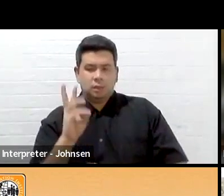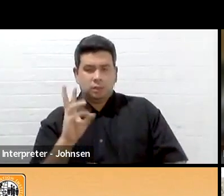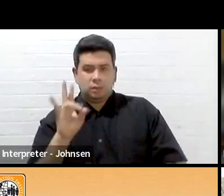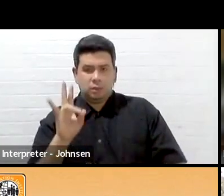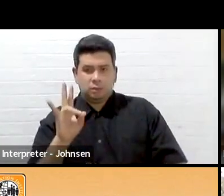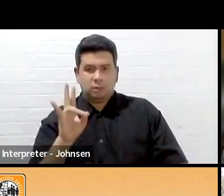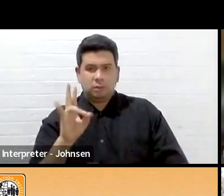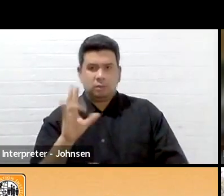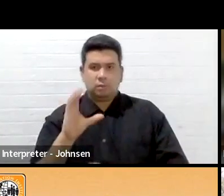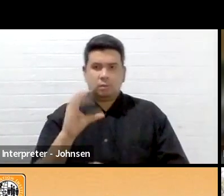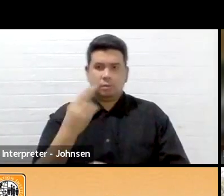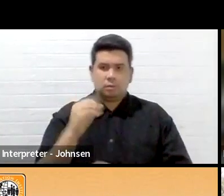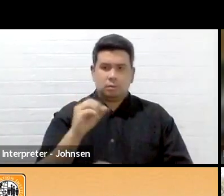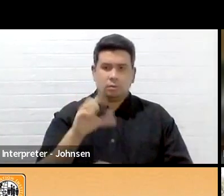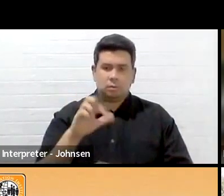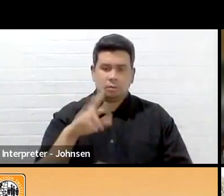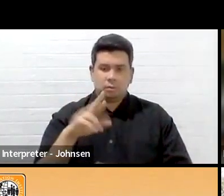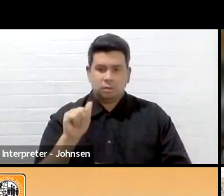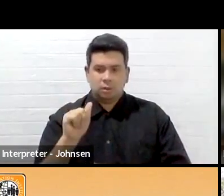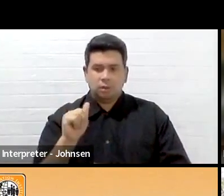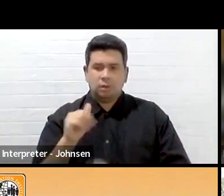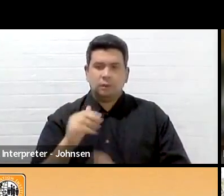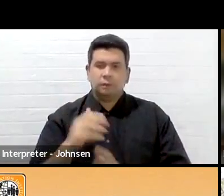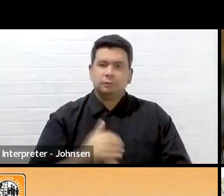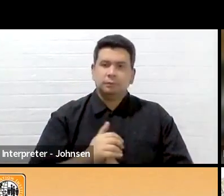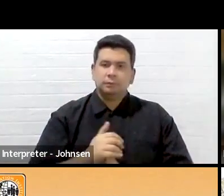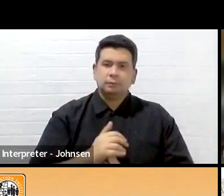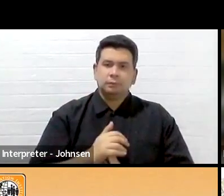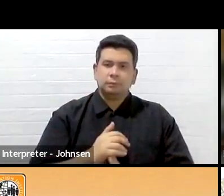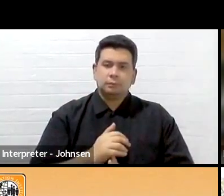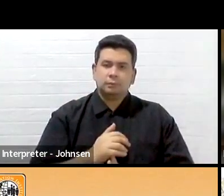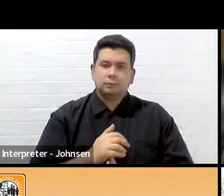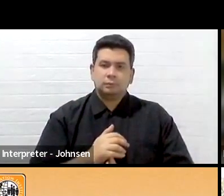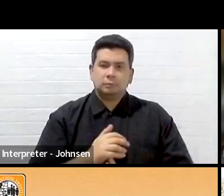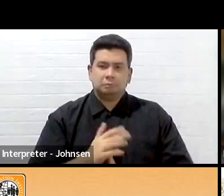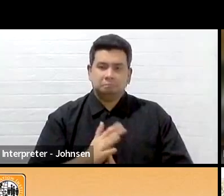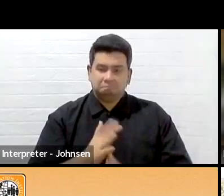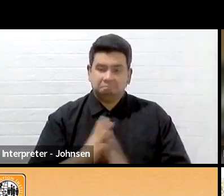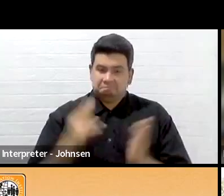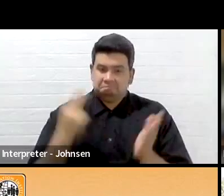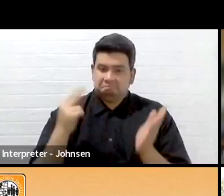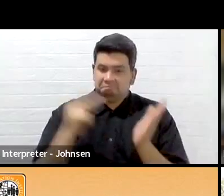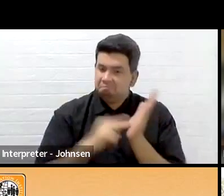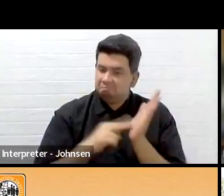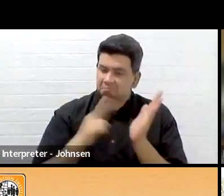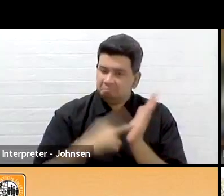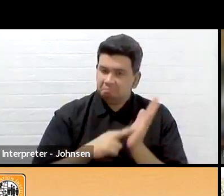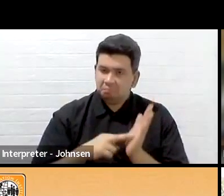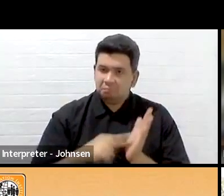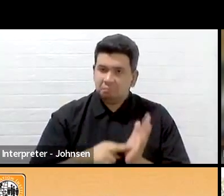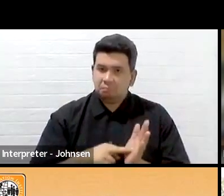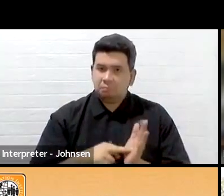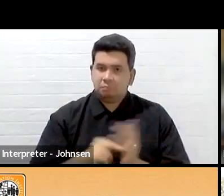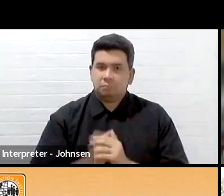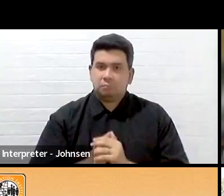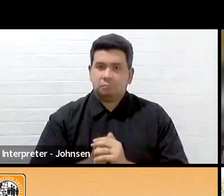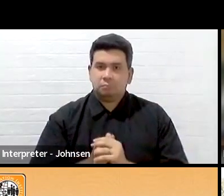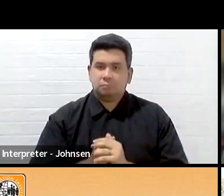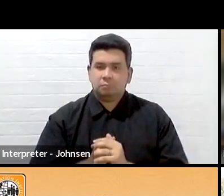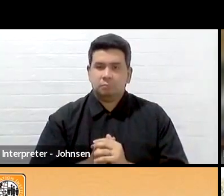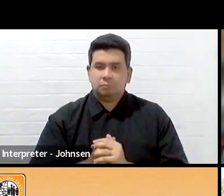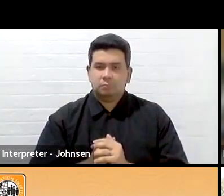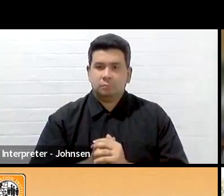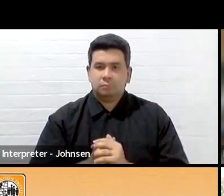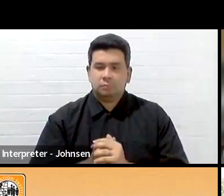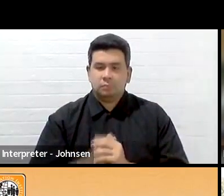recorded, with significant recording of the experience. These were wars, but we should